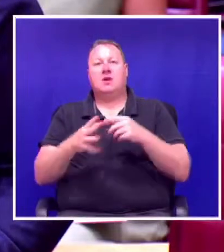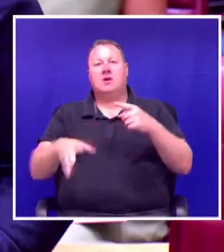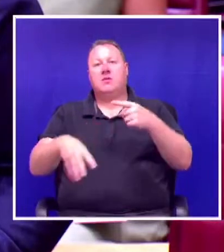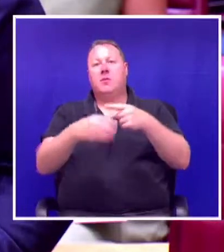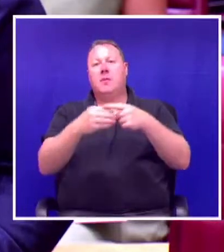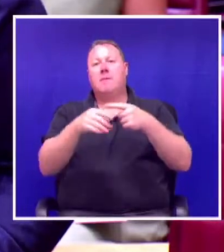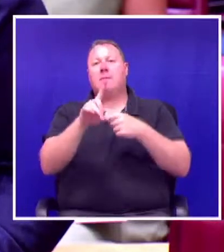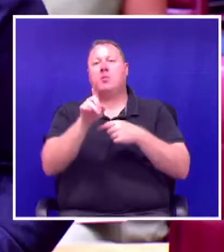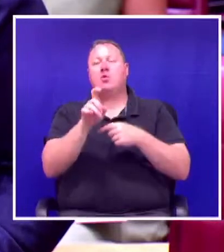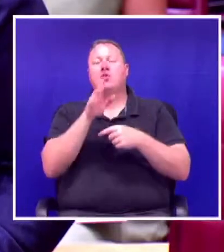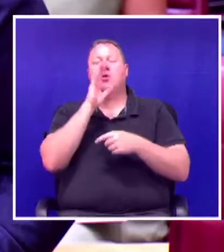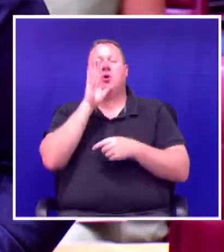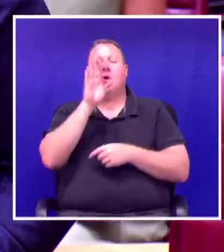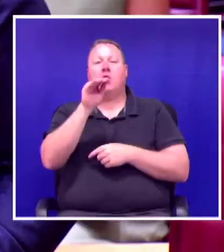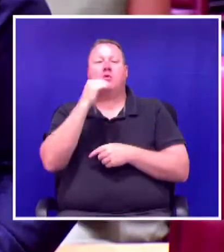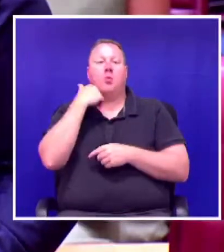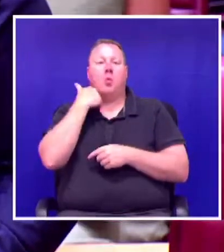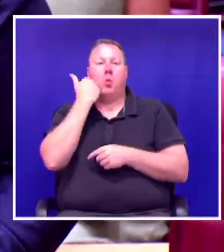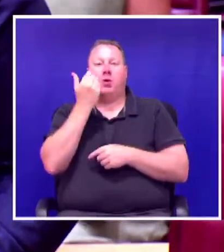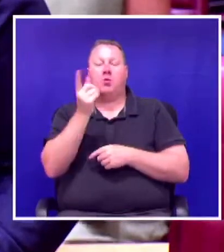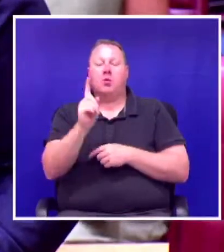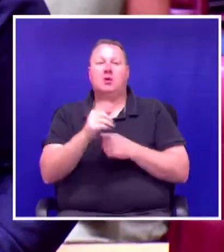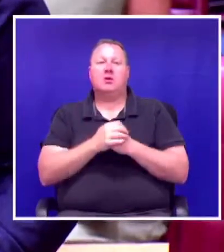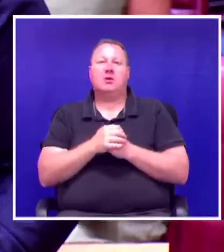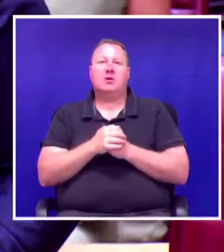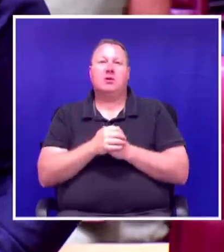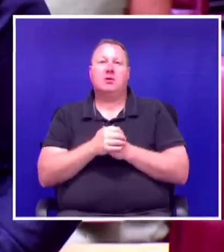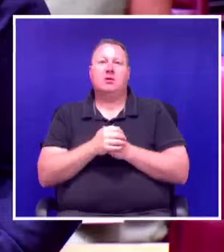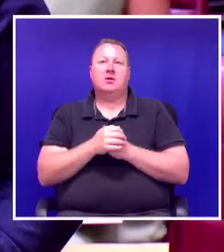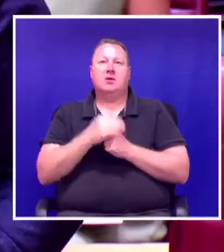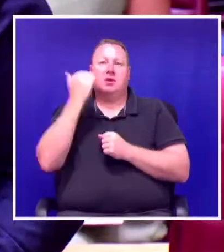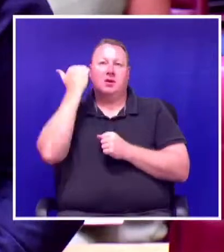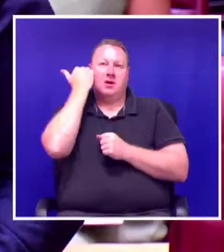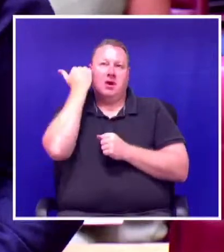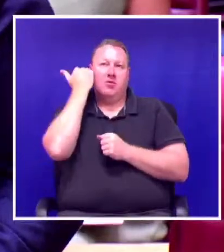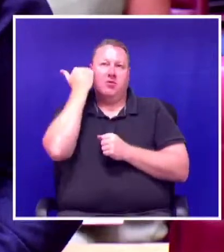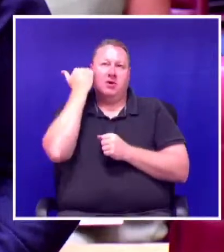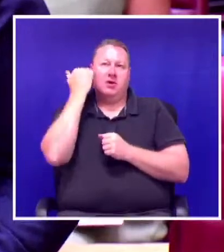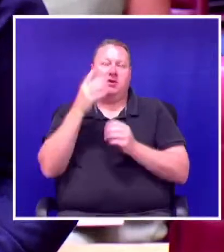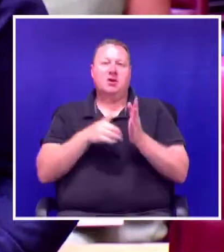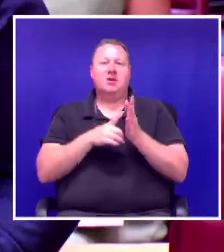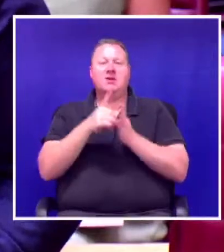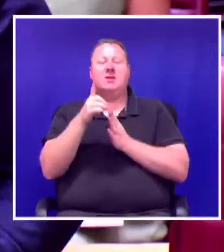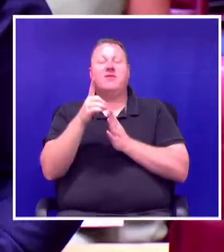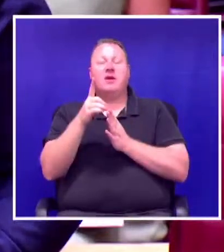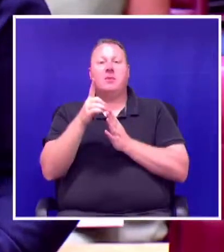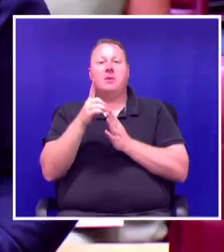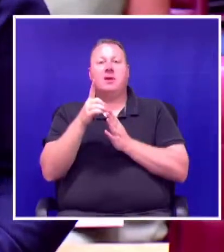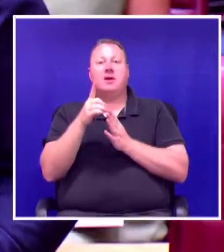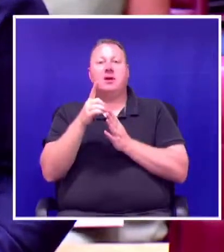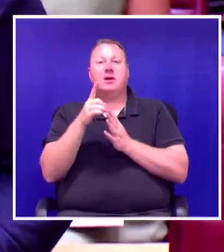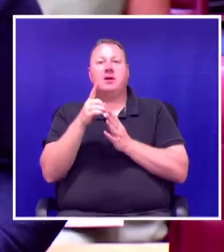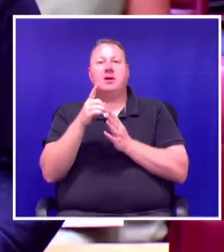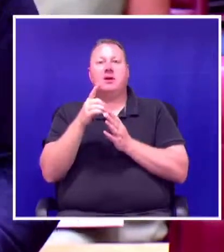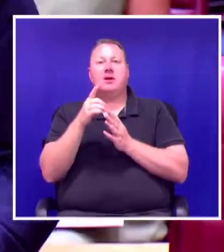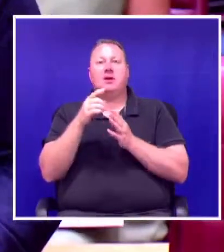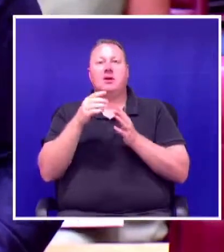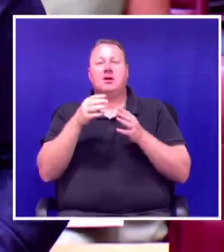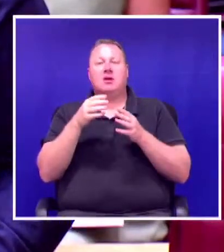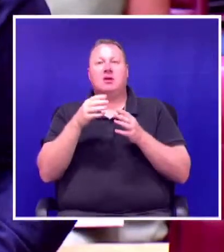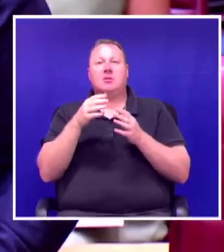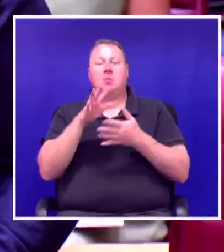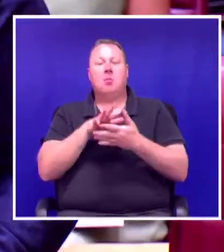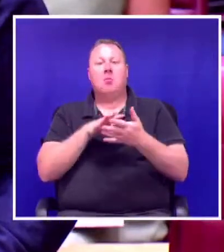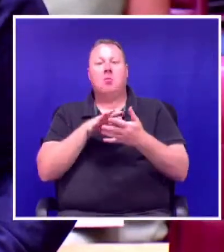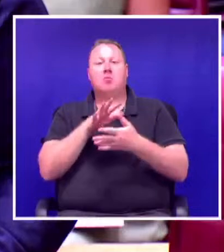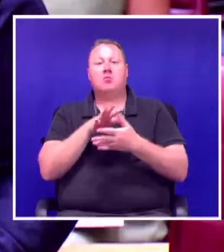President, is whether government has looked at developing incentive schemes for investors in the SEZ